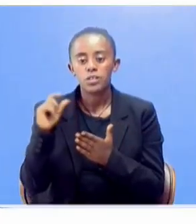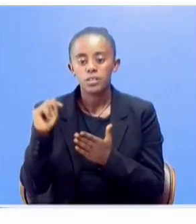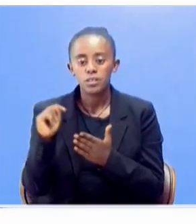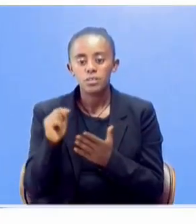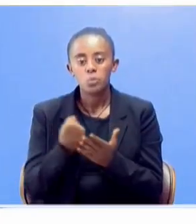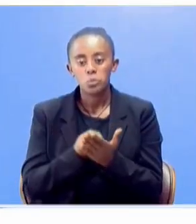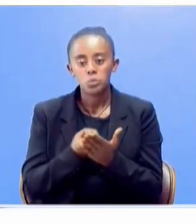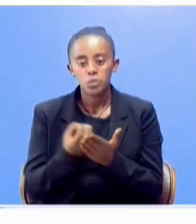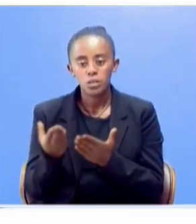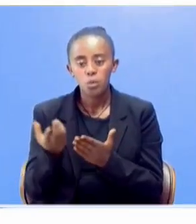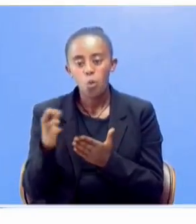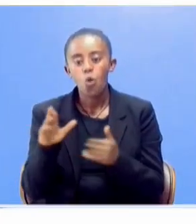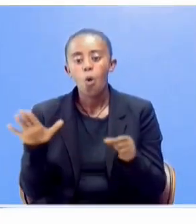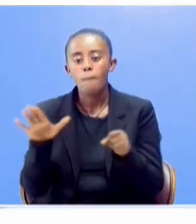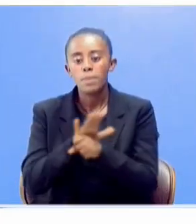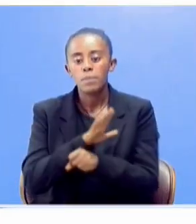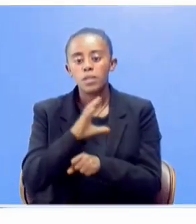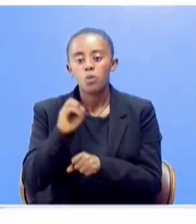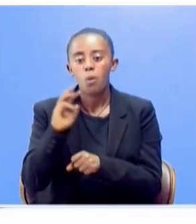or complement.